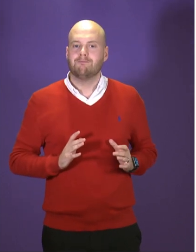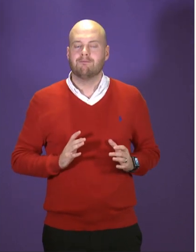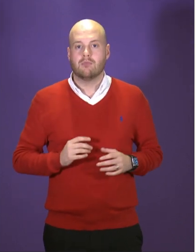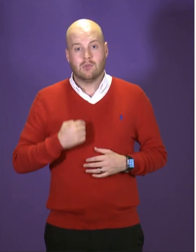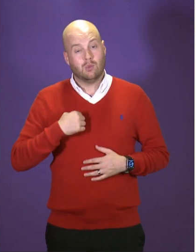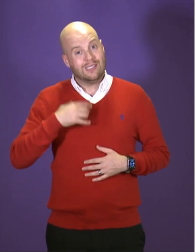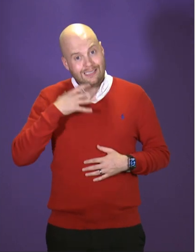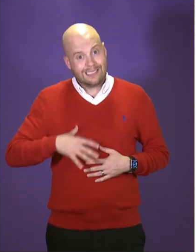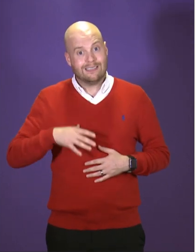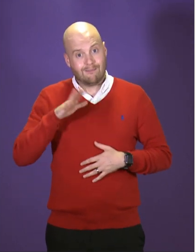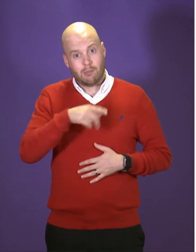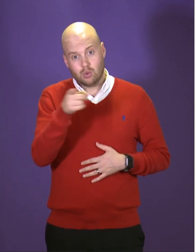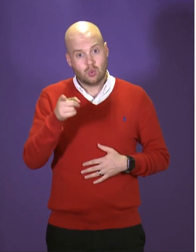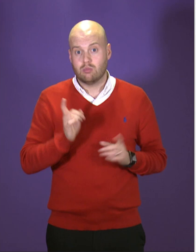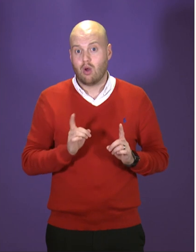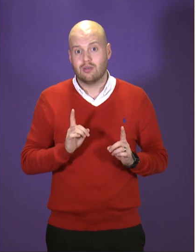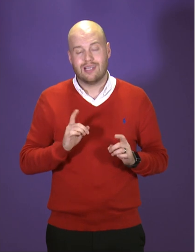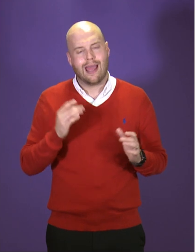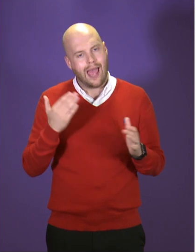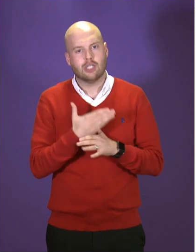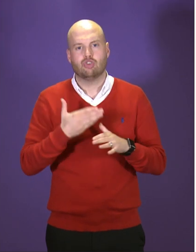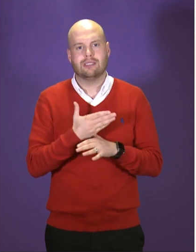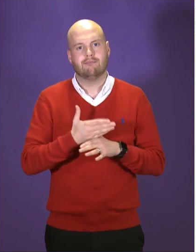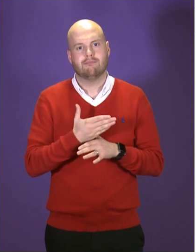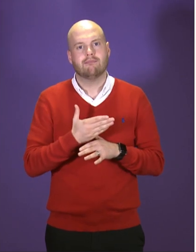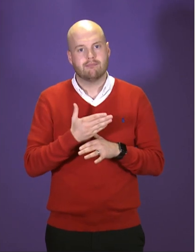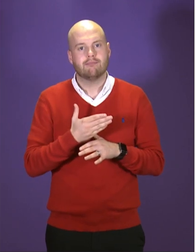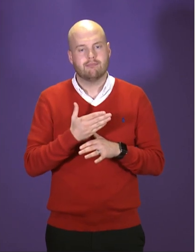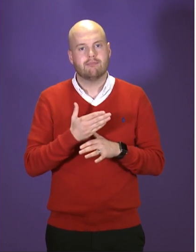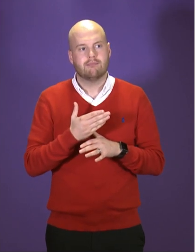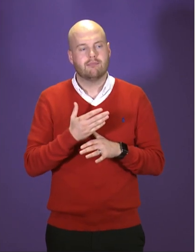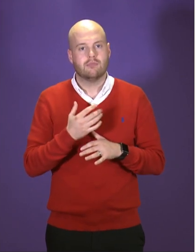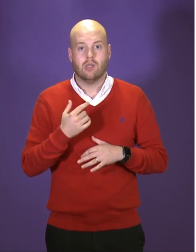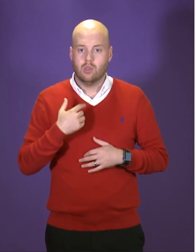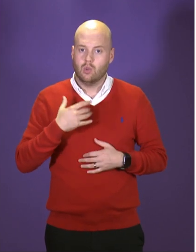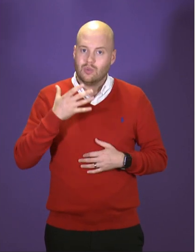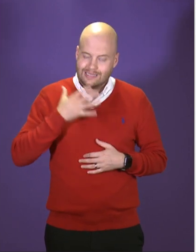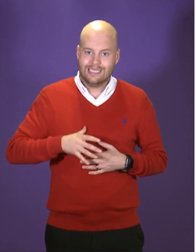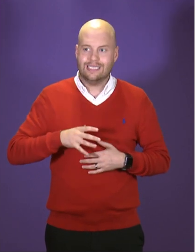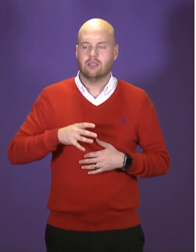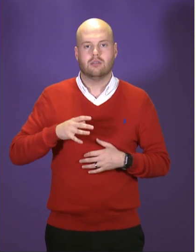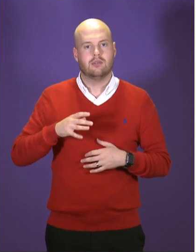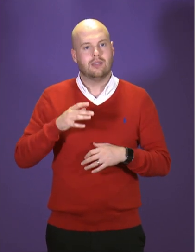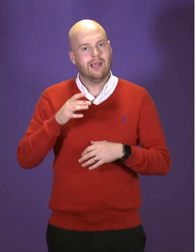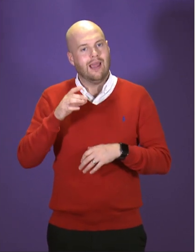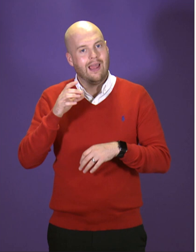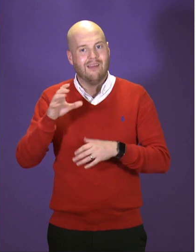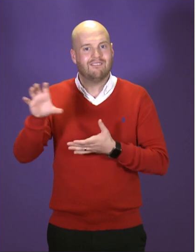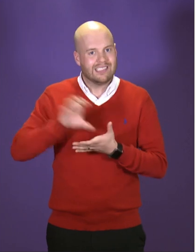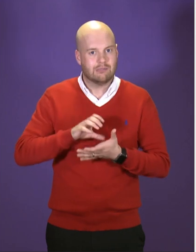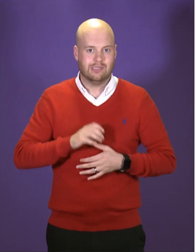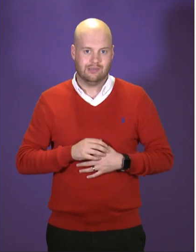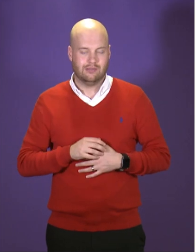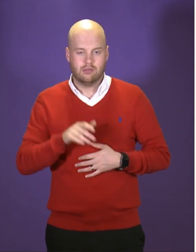is action, not lip service. What we need from you is investment, not